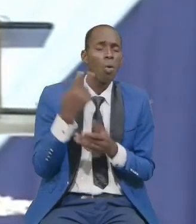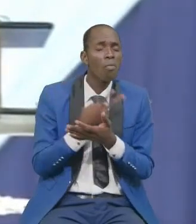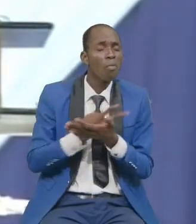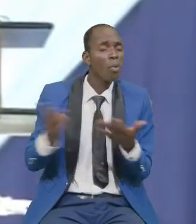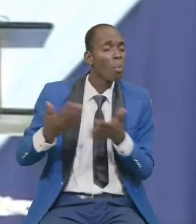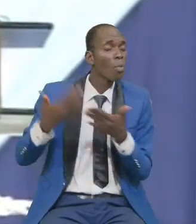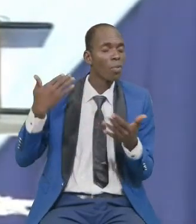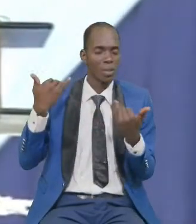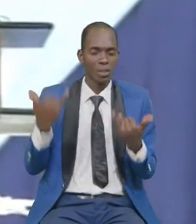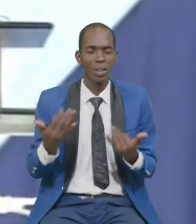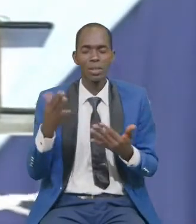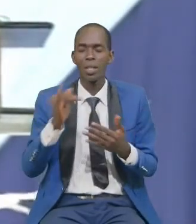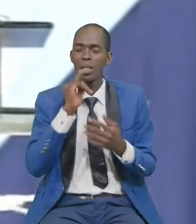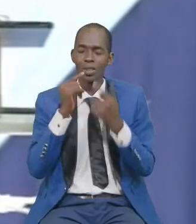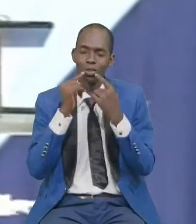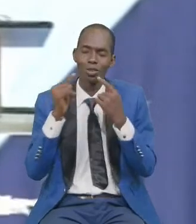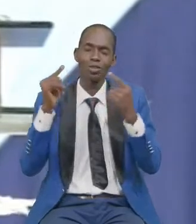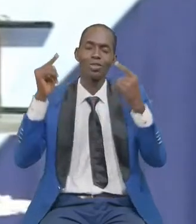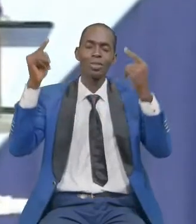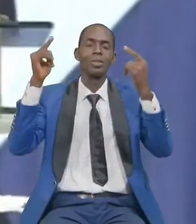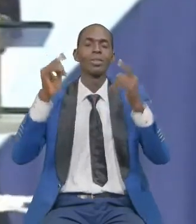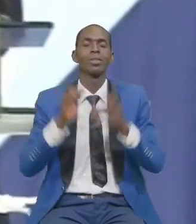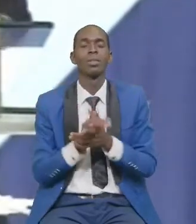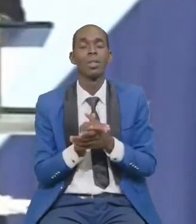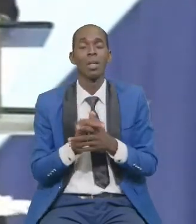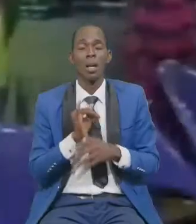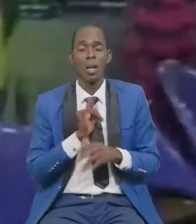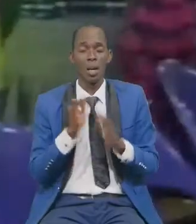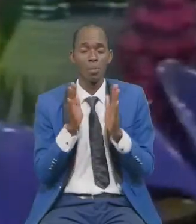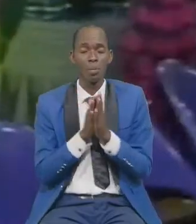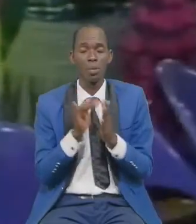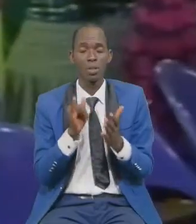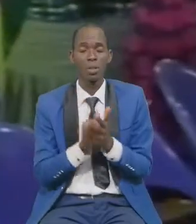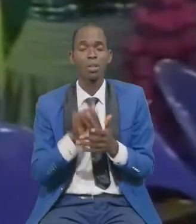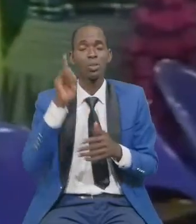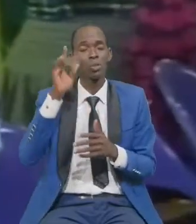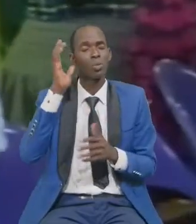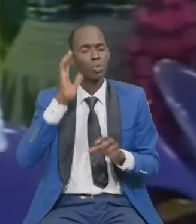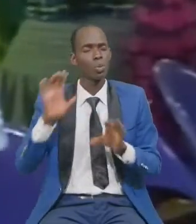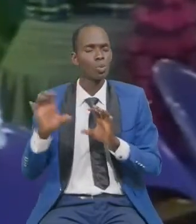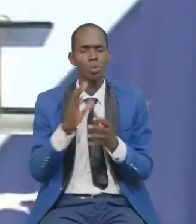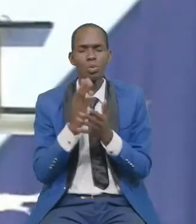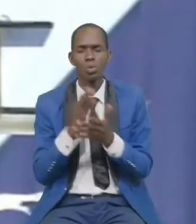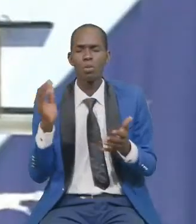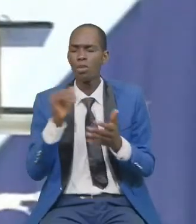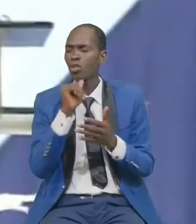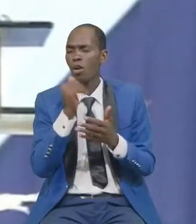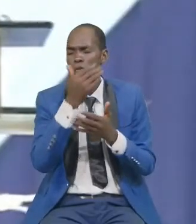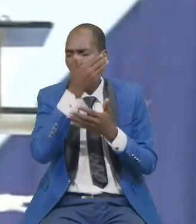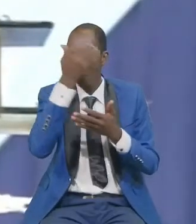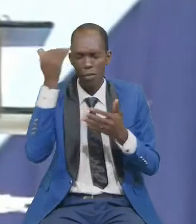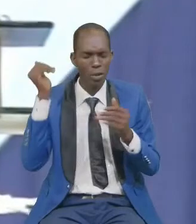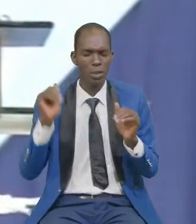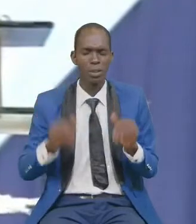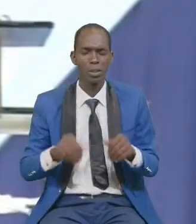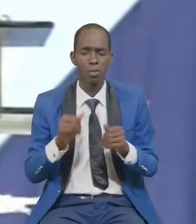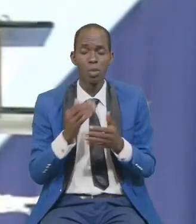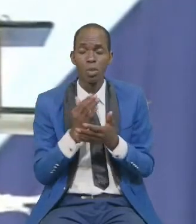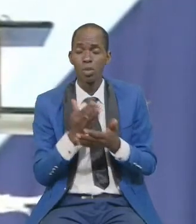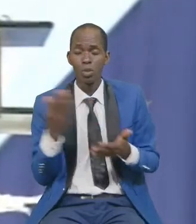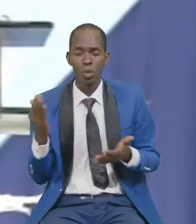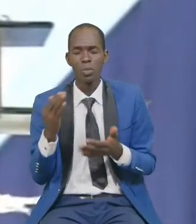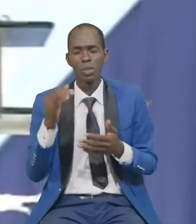will be success from today. I pray you'll do something unforgettable,